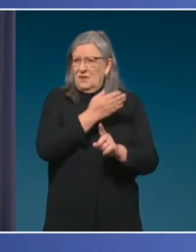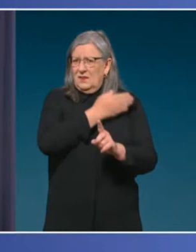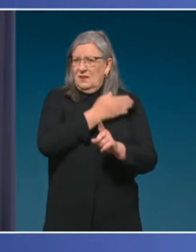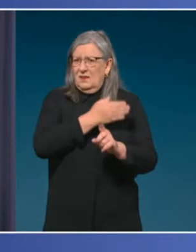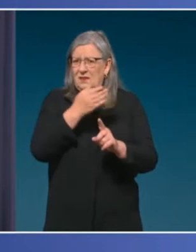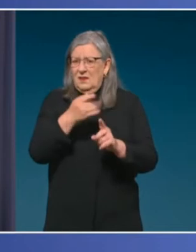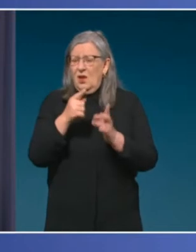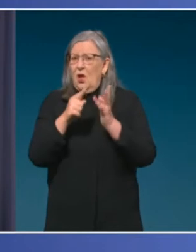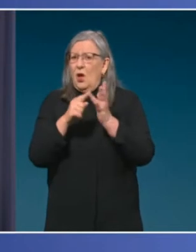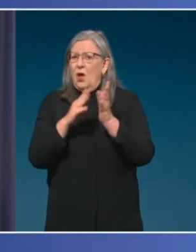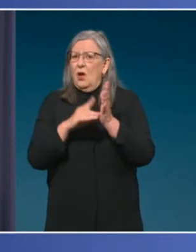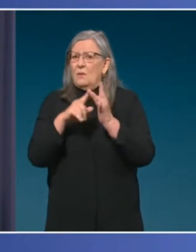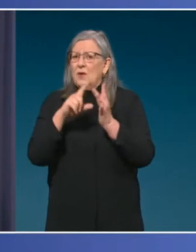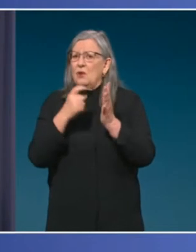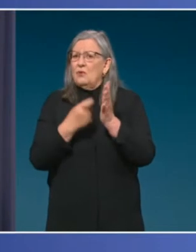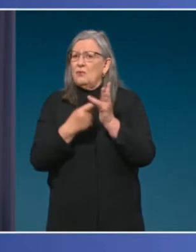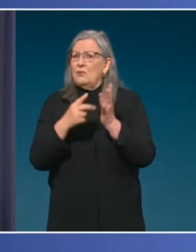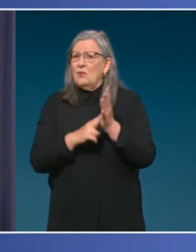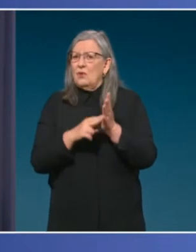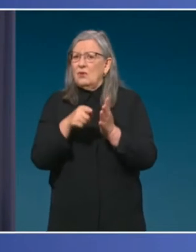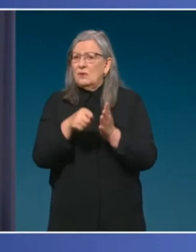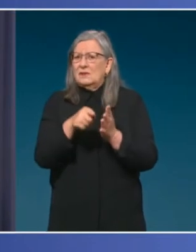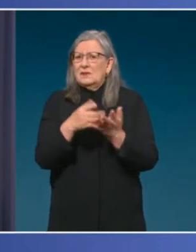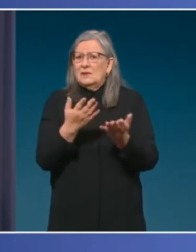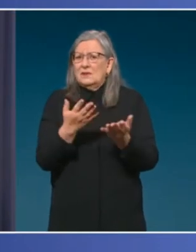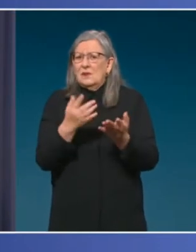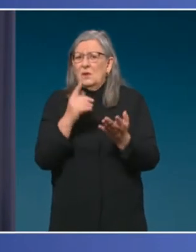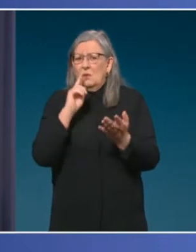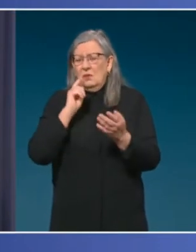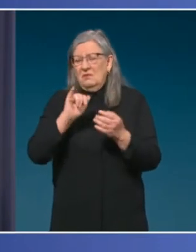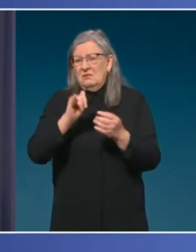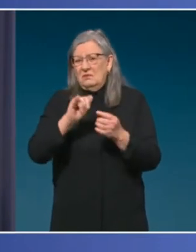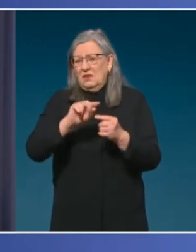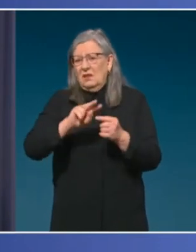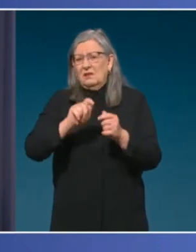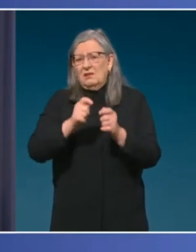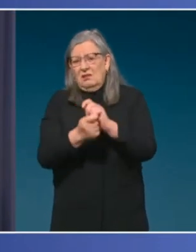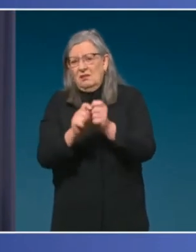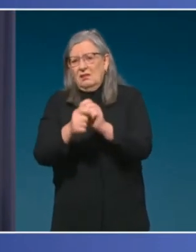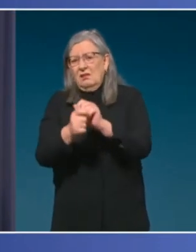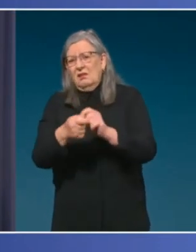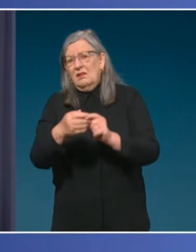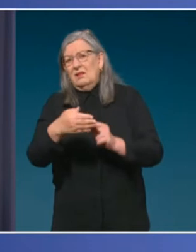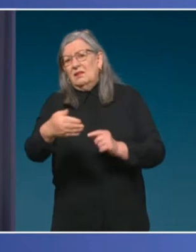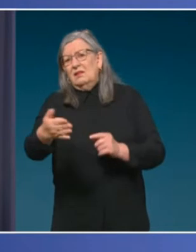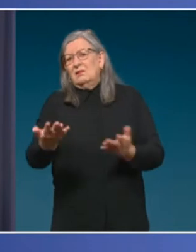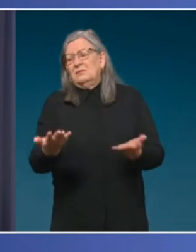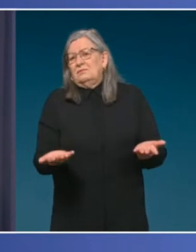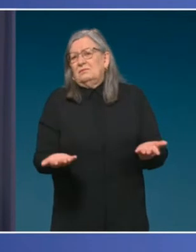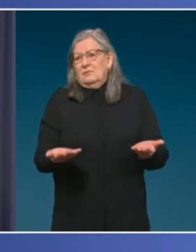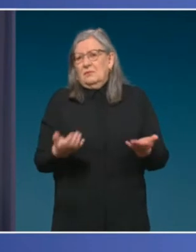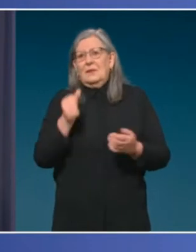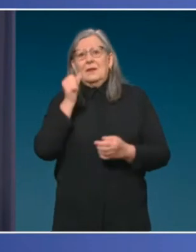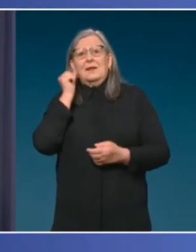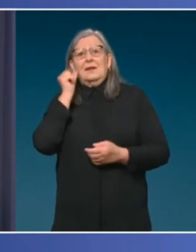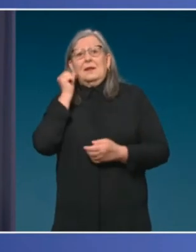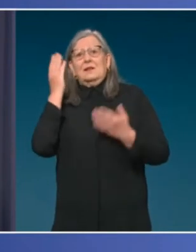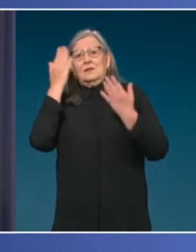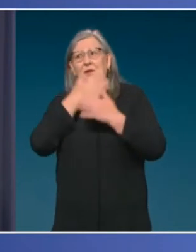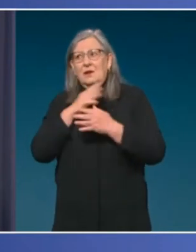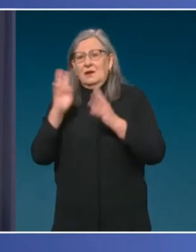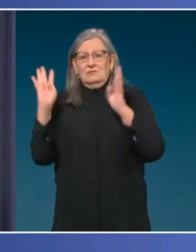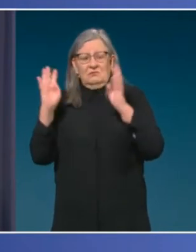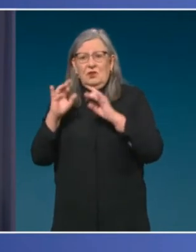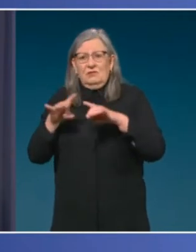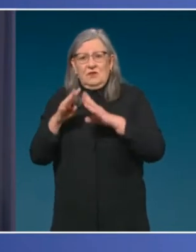But last night, the National Security Committee of Cabinet met and made these additional decisions in